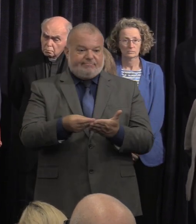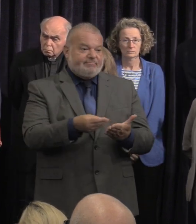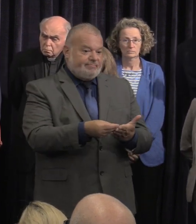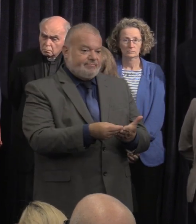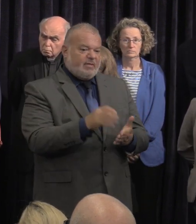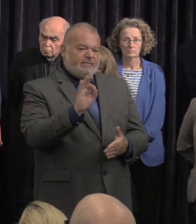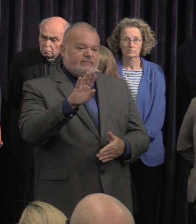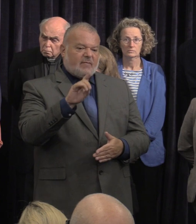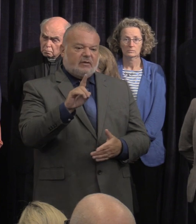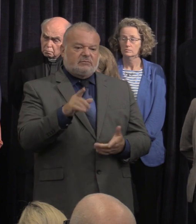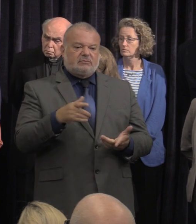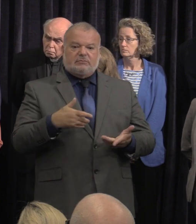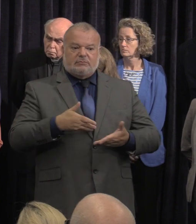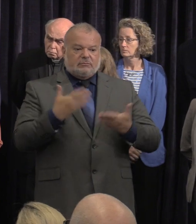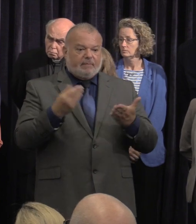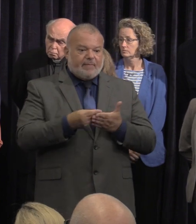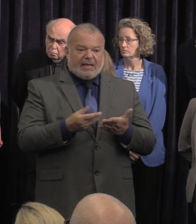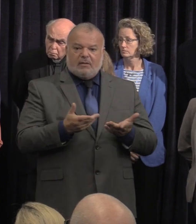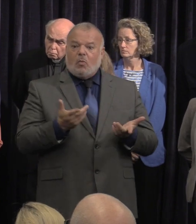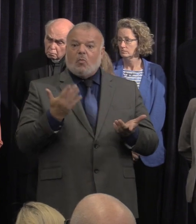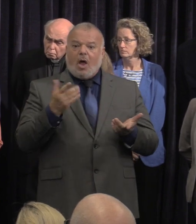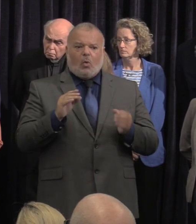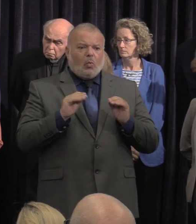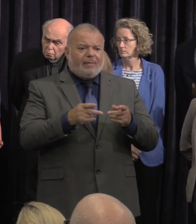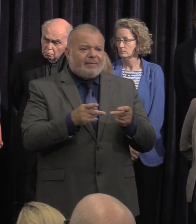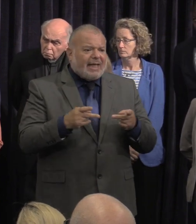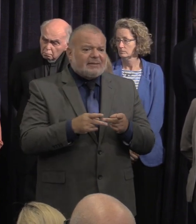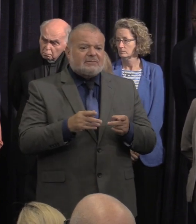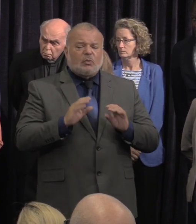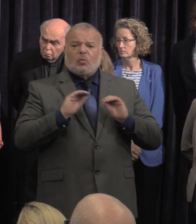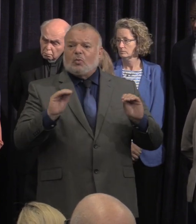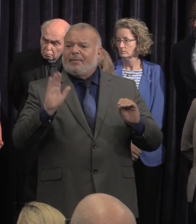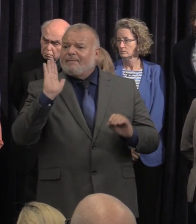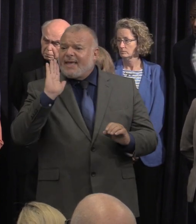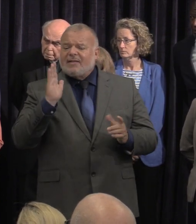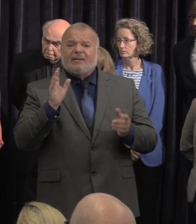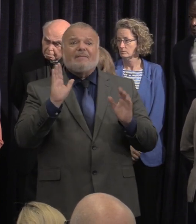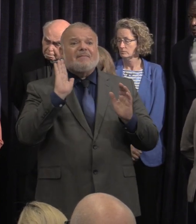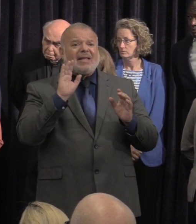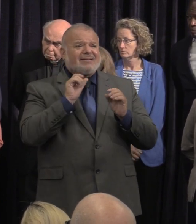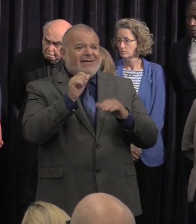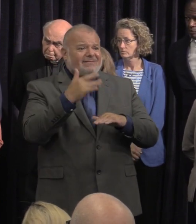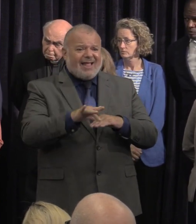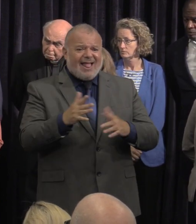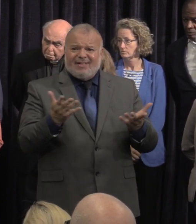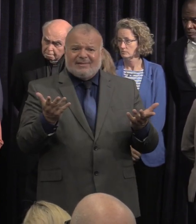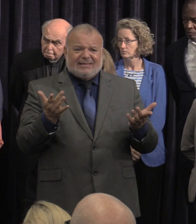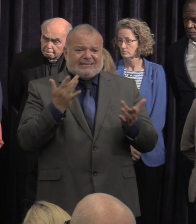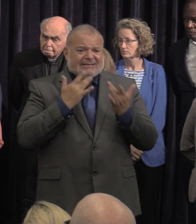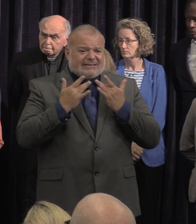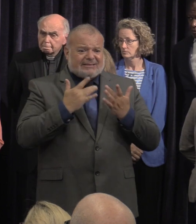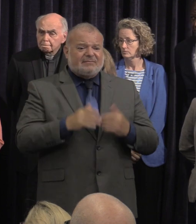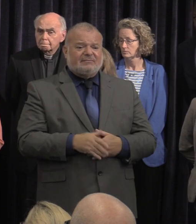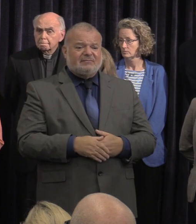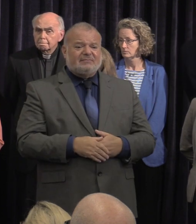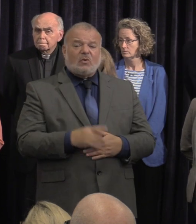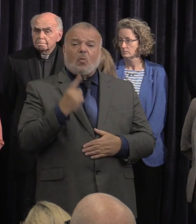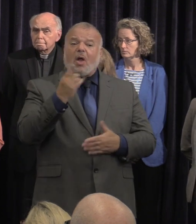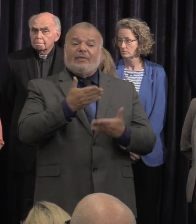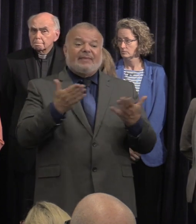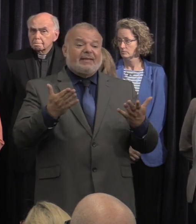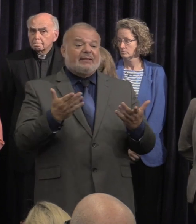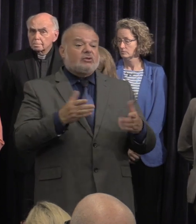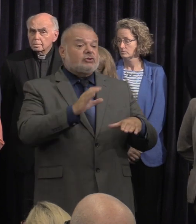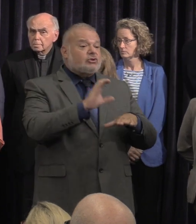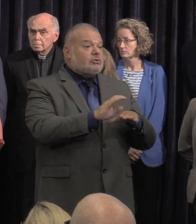capacity. We are reaching capacity here. Capacity continues to expand each day. That's one of the calls for action here.